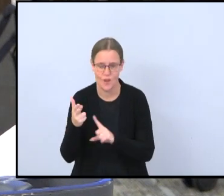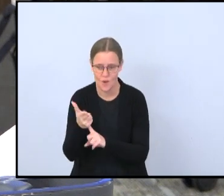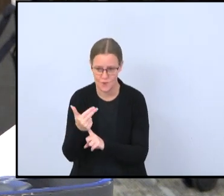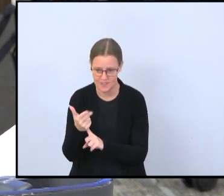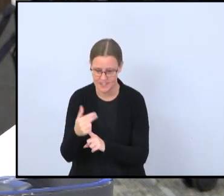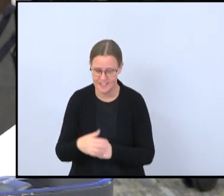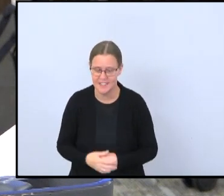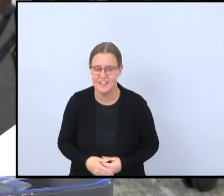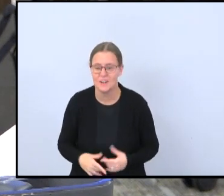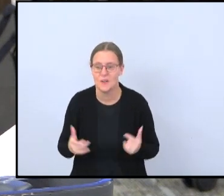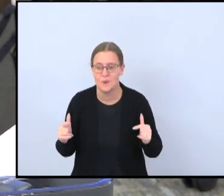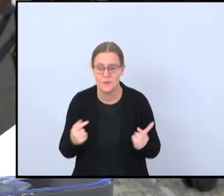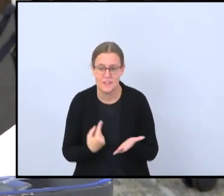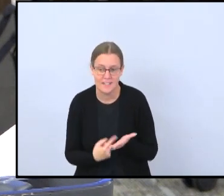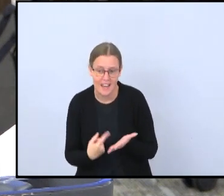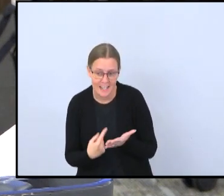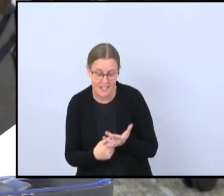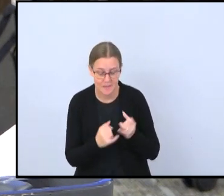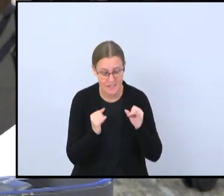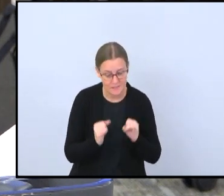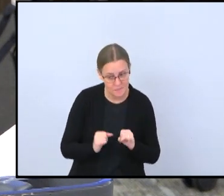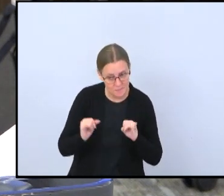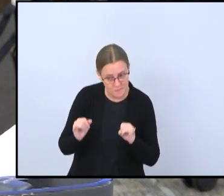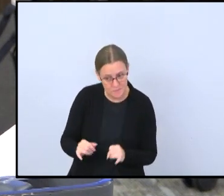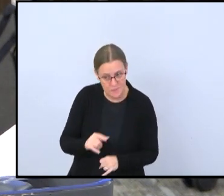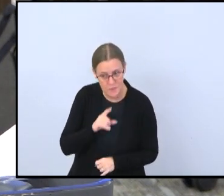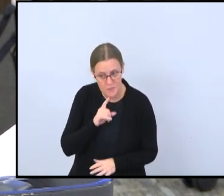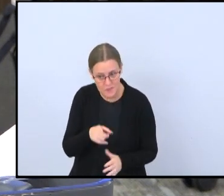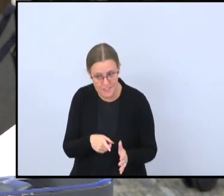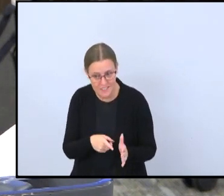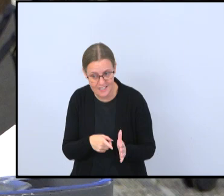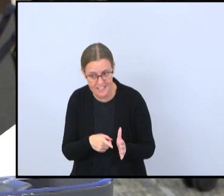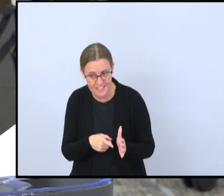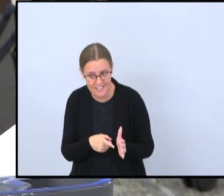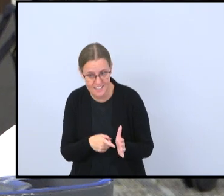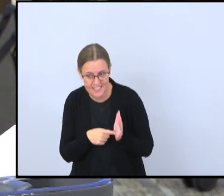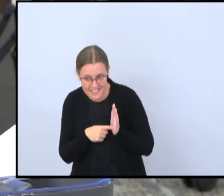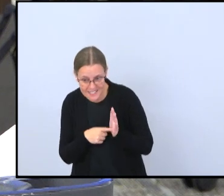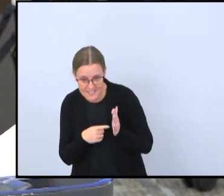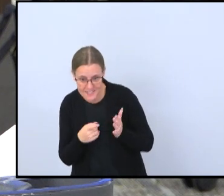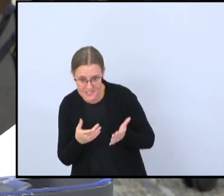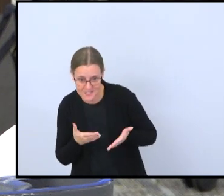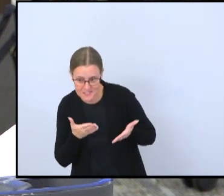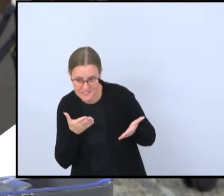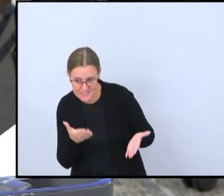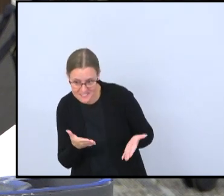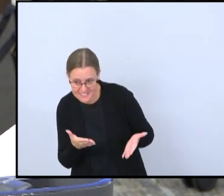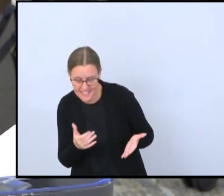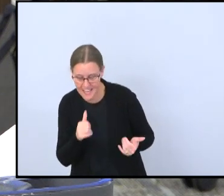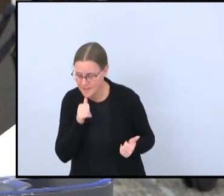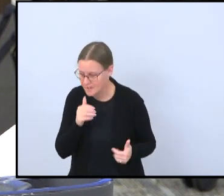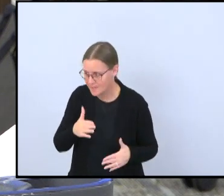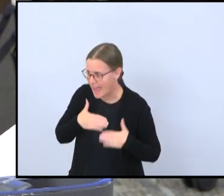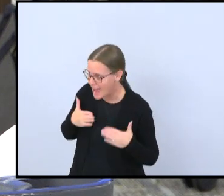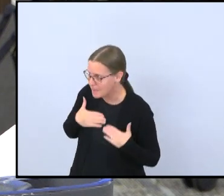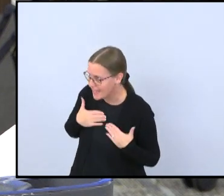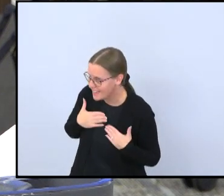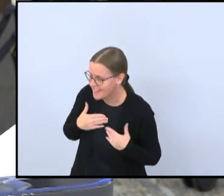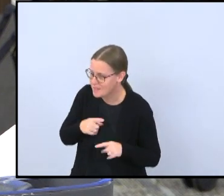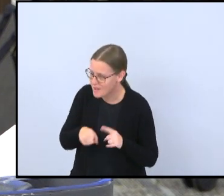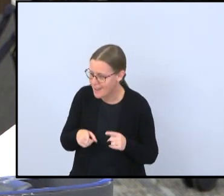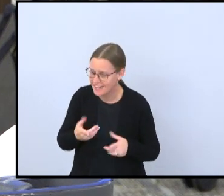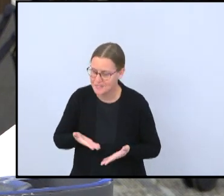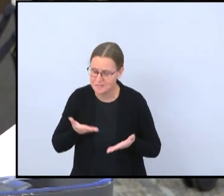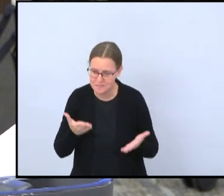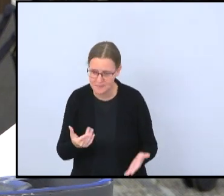about individuals worthy of celebration and recognition, and this does not bring me much joy to recognize Trustee Jonathan